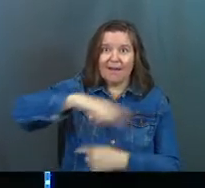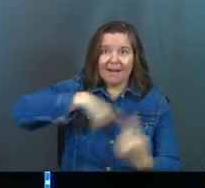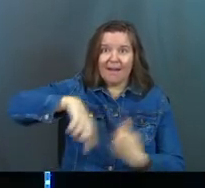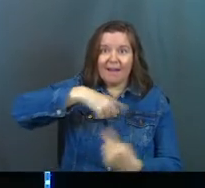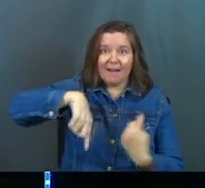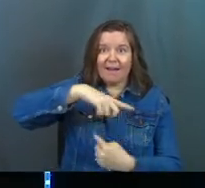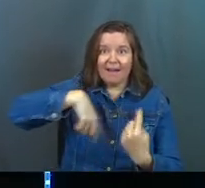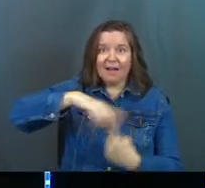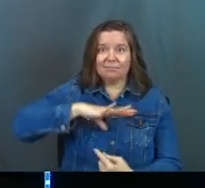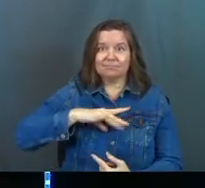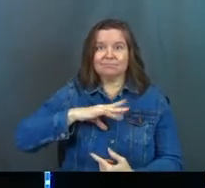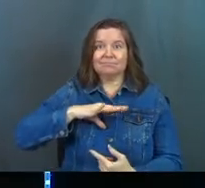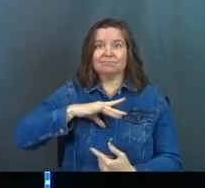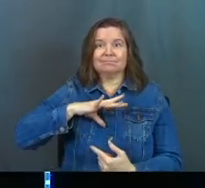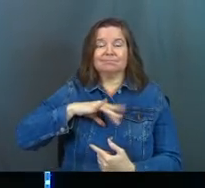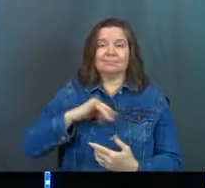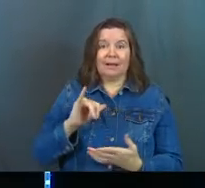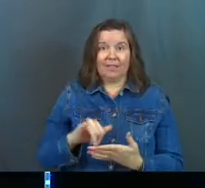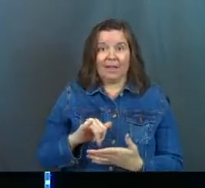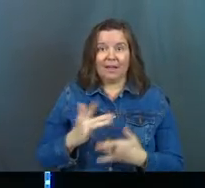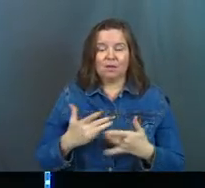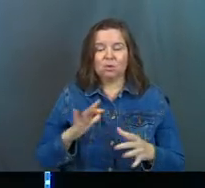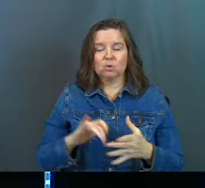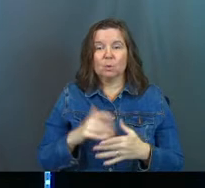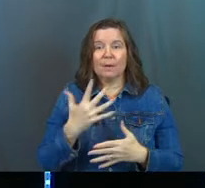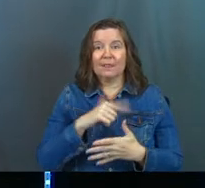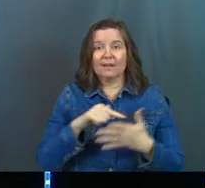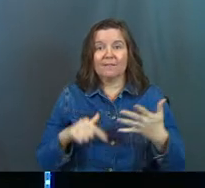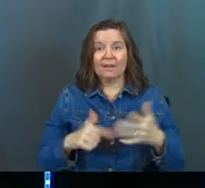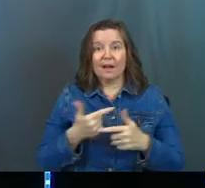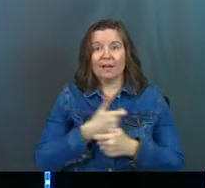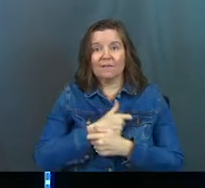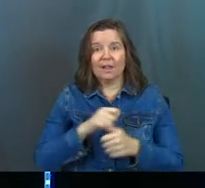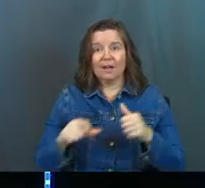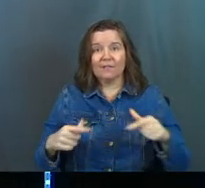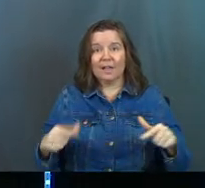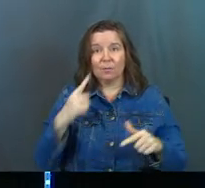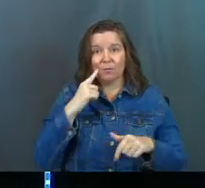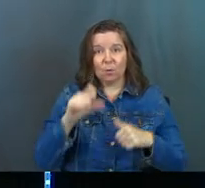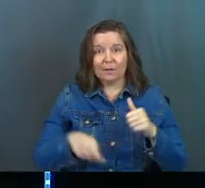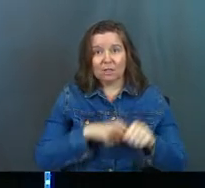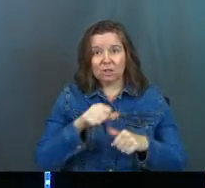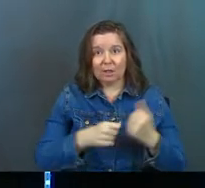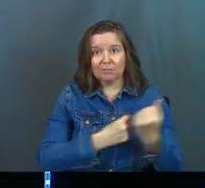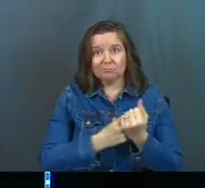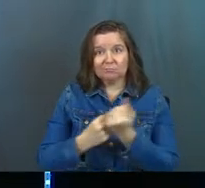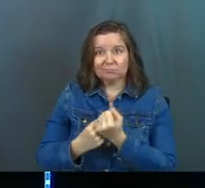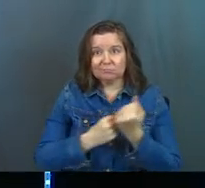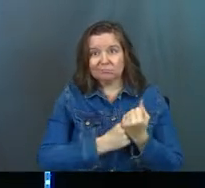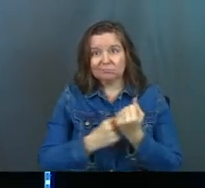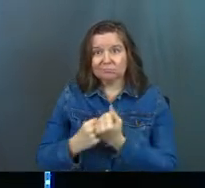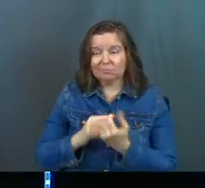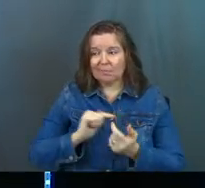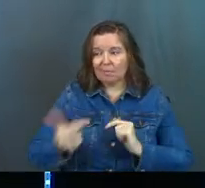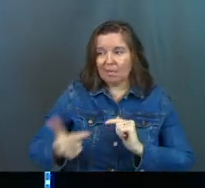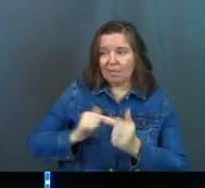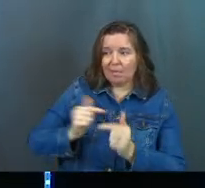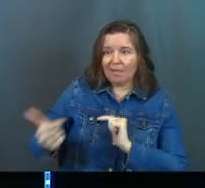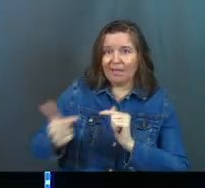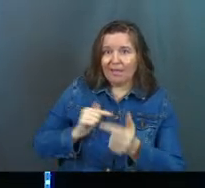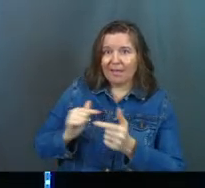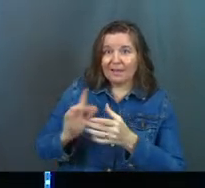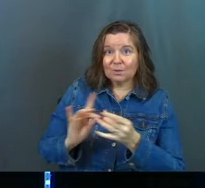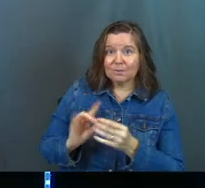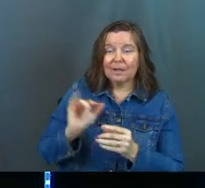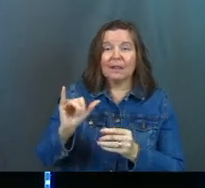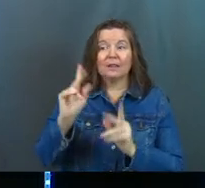spin zone, that merry-go-round, you're doing the five love languages for each other. And when you speak the words to each other,